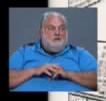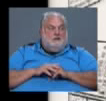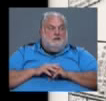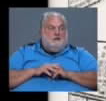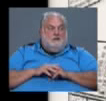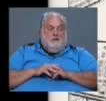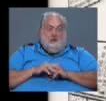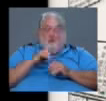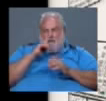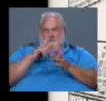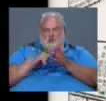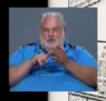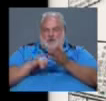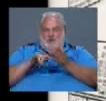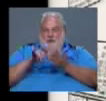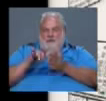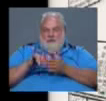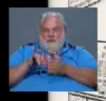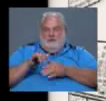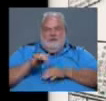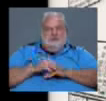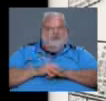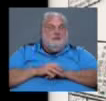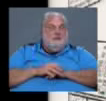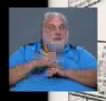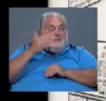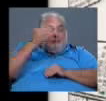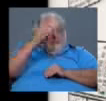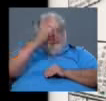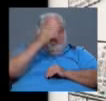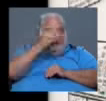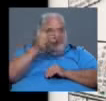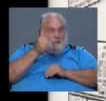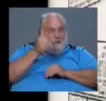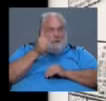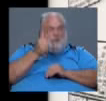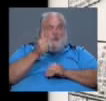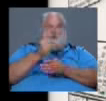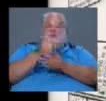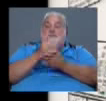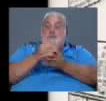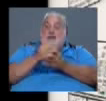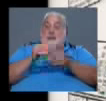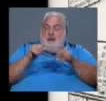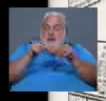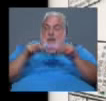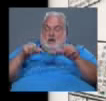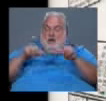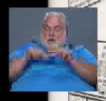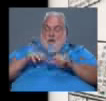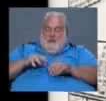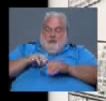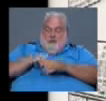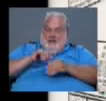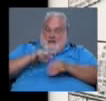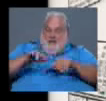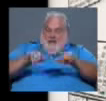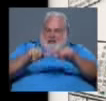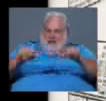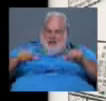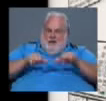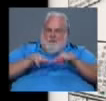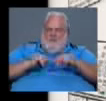I'll just have to check on that, because there's some out parcels within that area that are